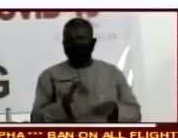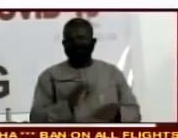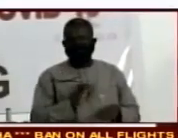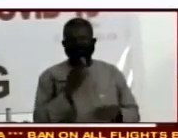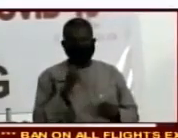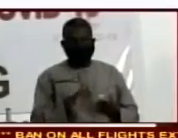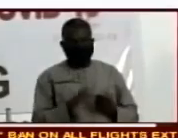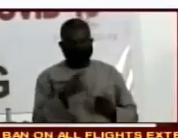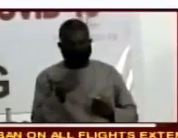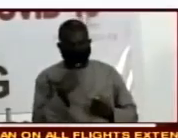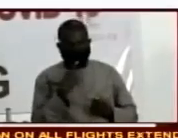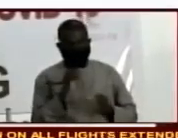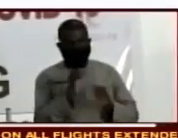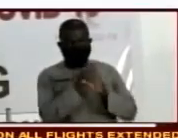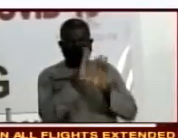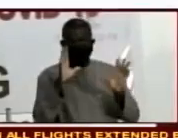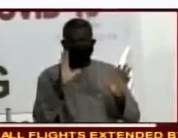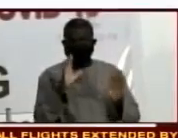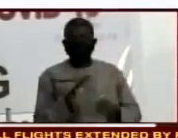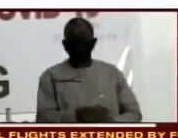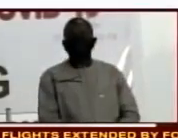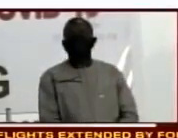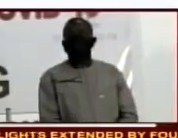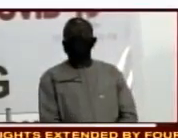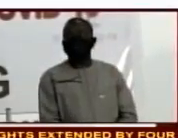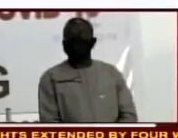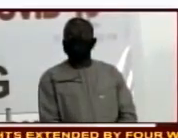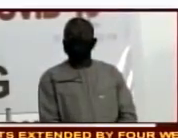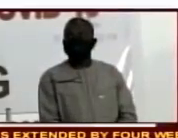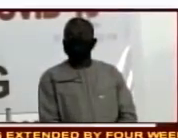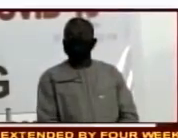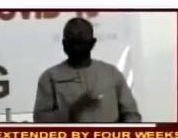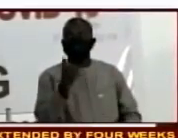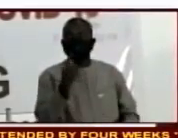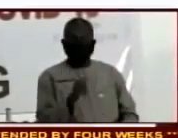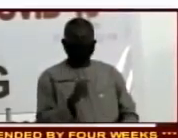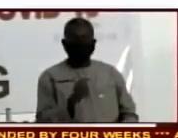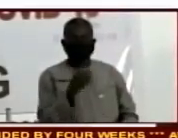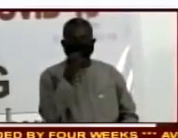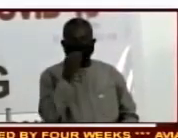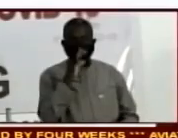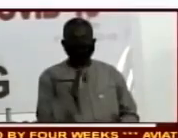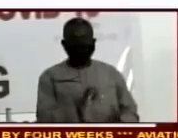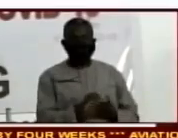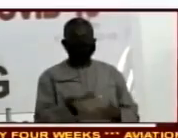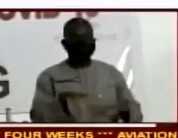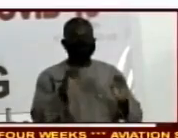to state here that the palliatives that we take to states,